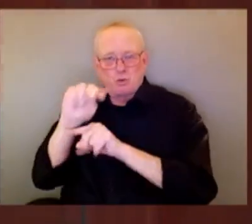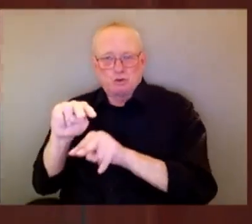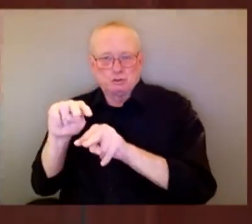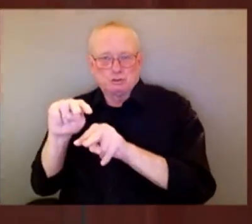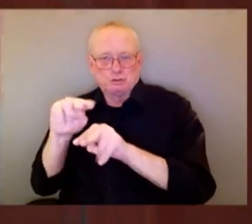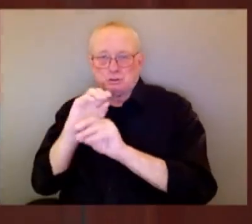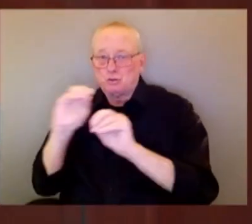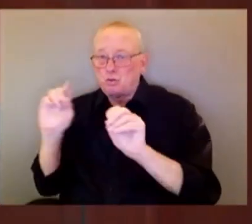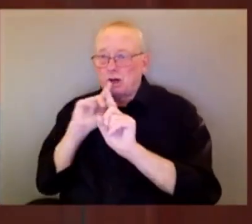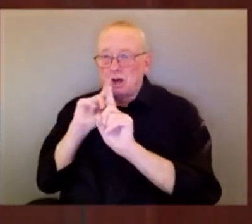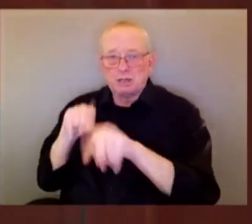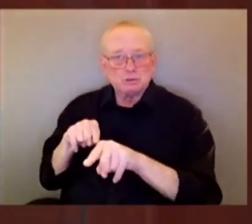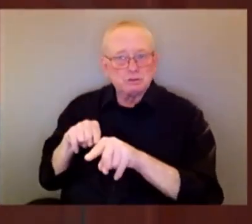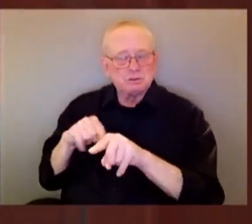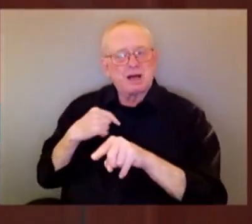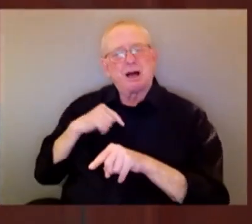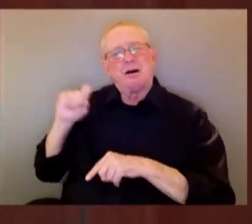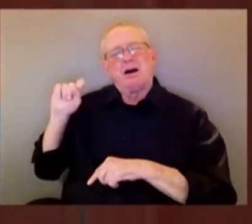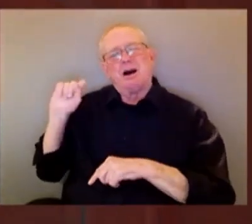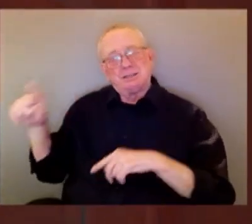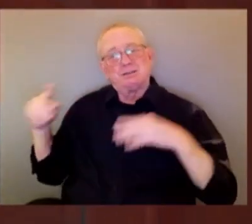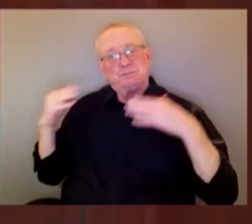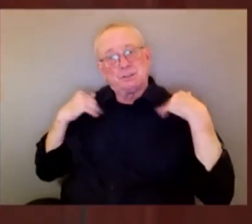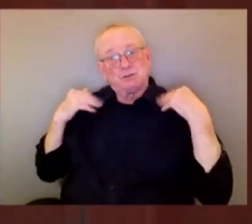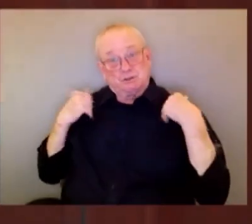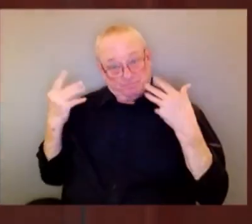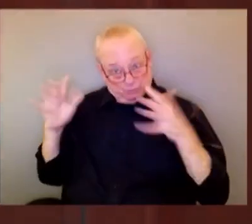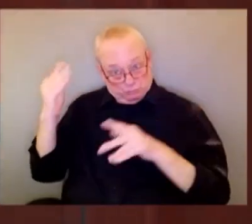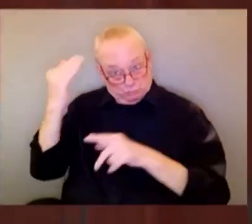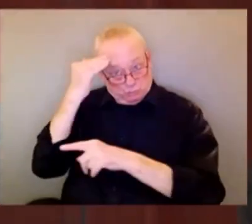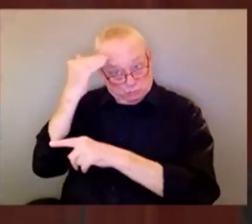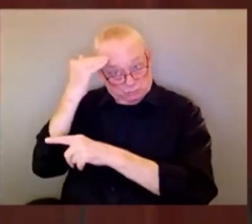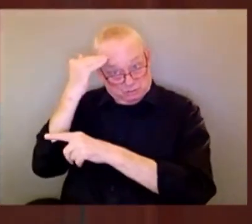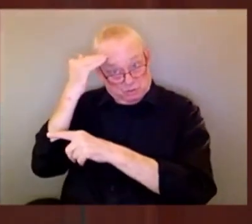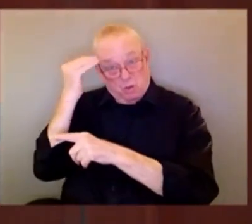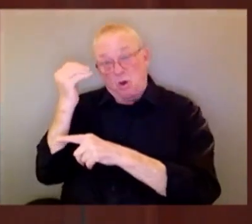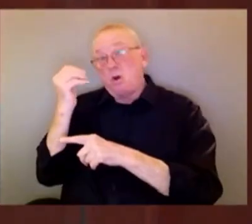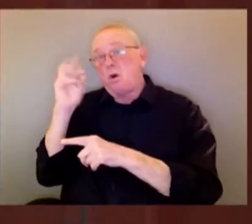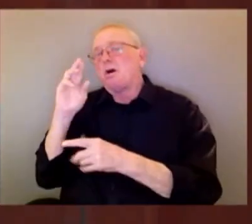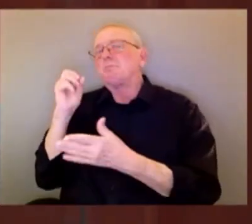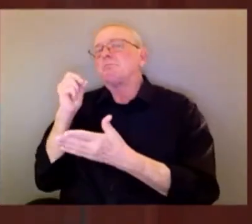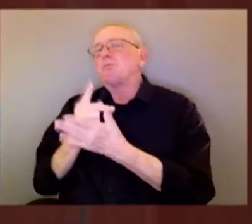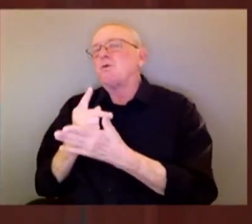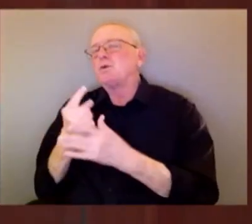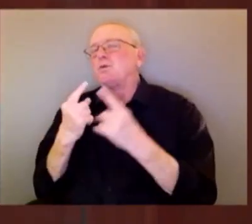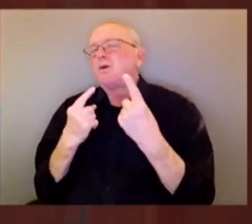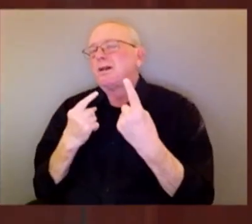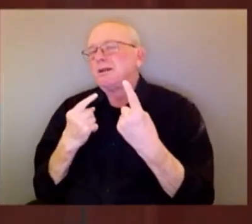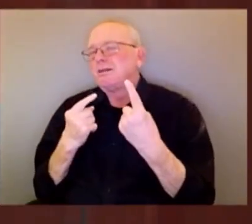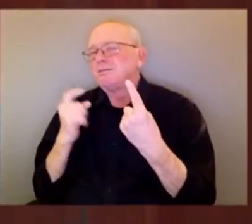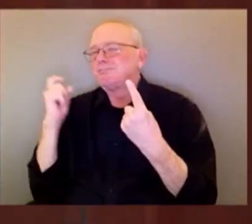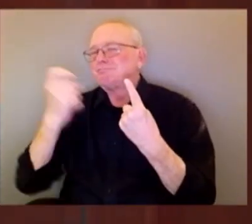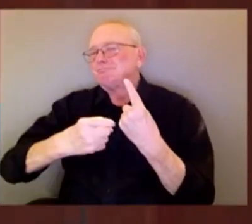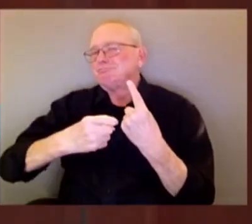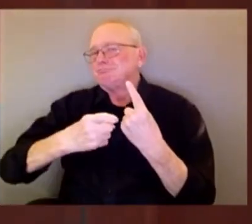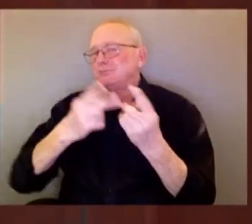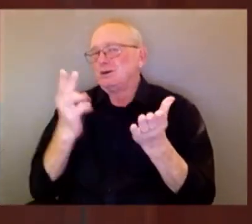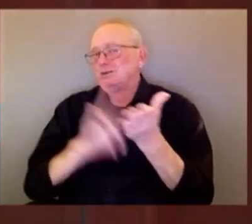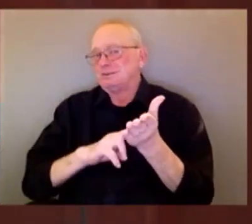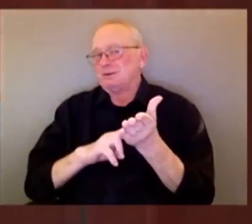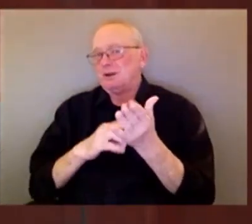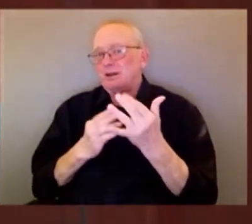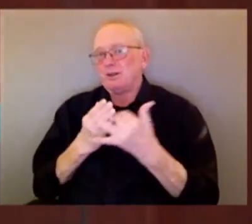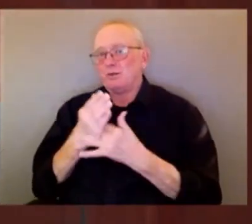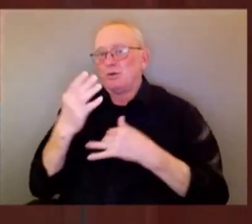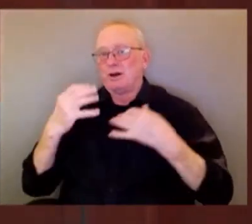he aware of or did he approve any sole source contracts or grants issued through Recovery Alberta, Compassionate Care,